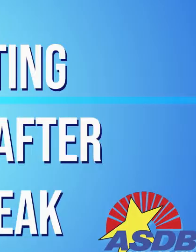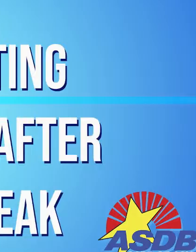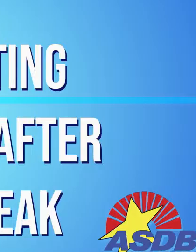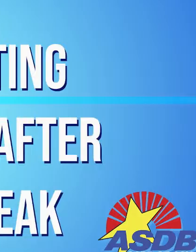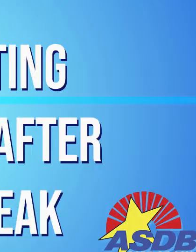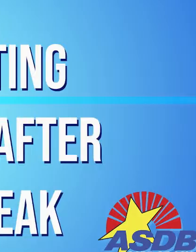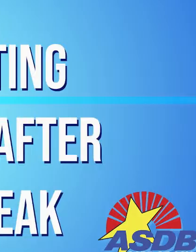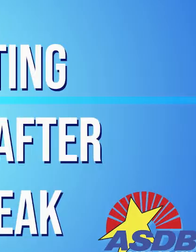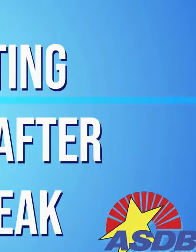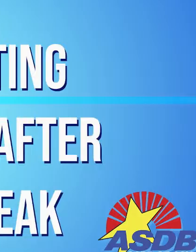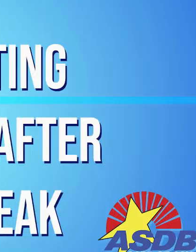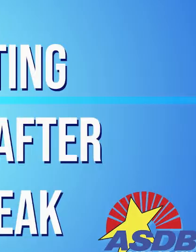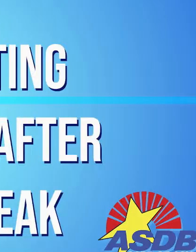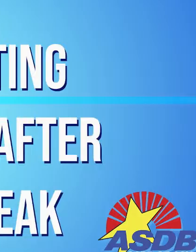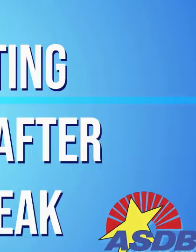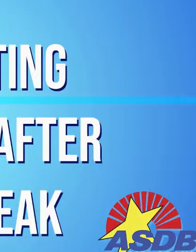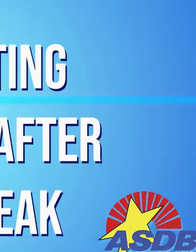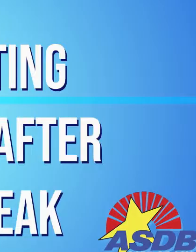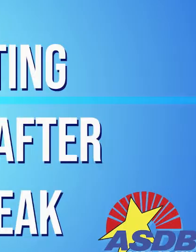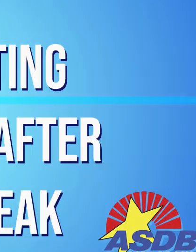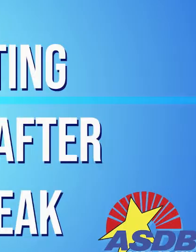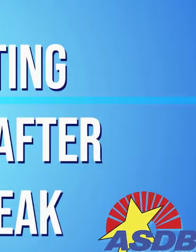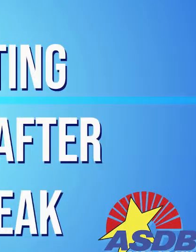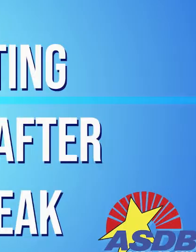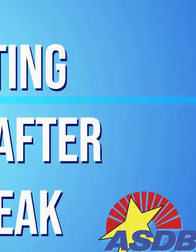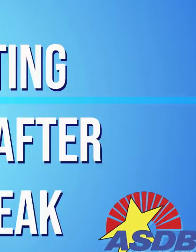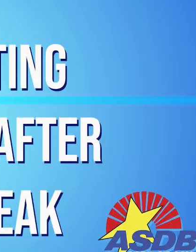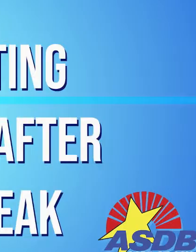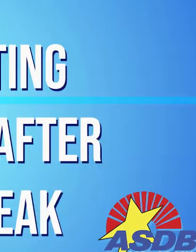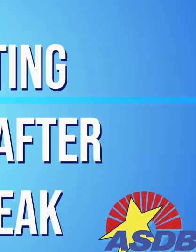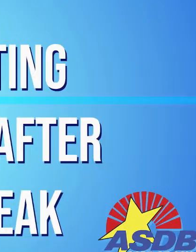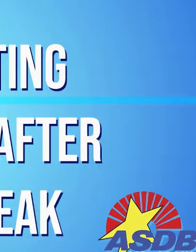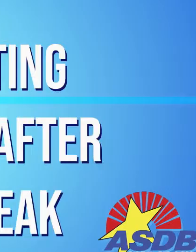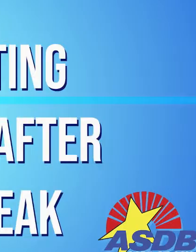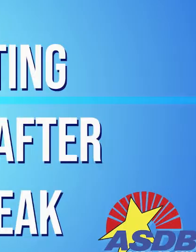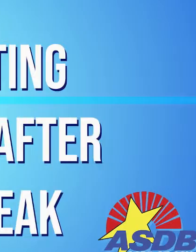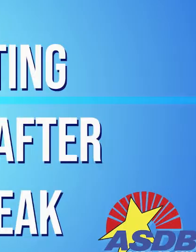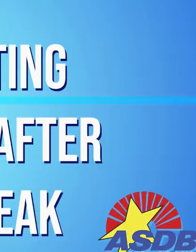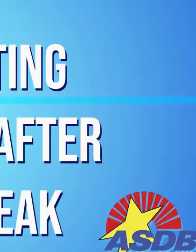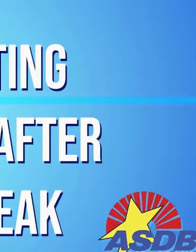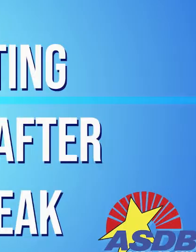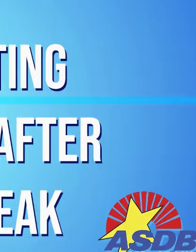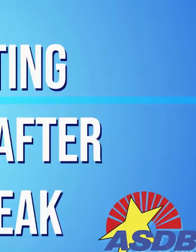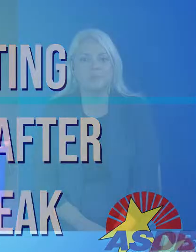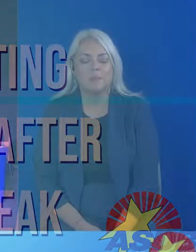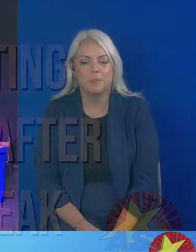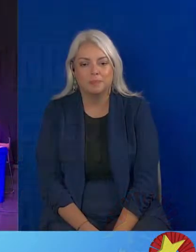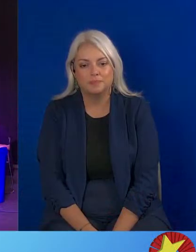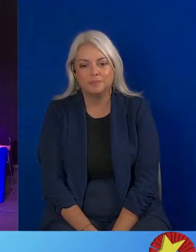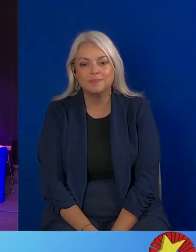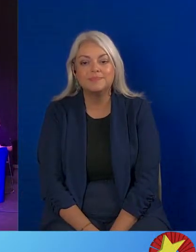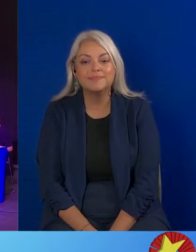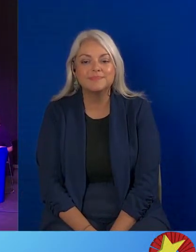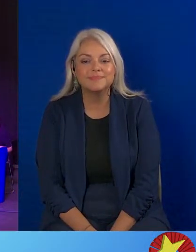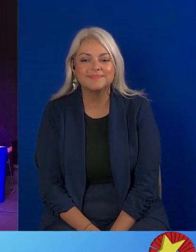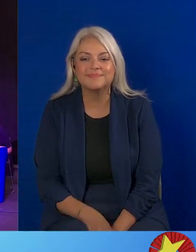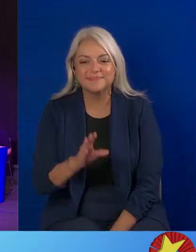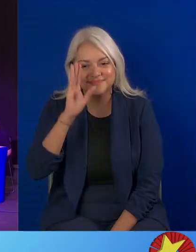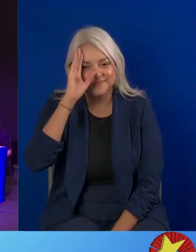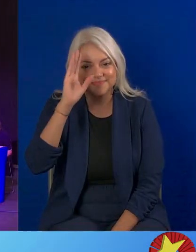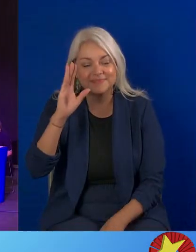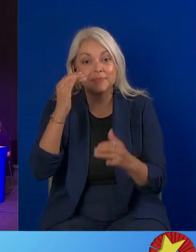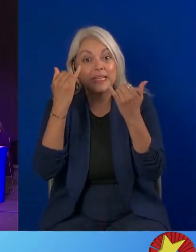it's now 5:40, so we're gonna return to the meeting.